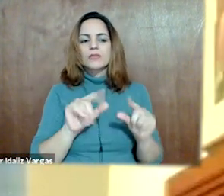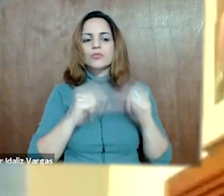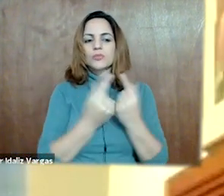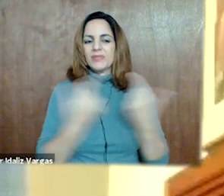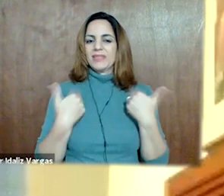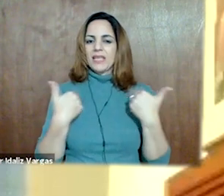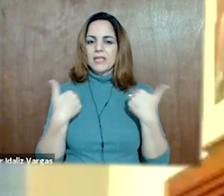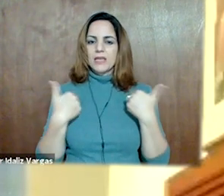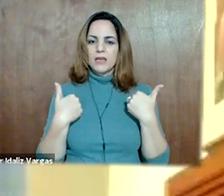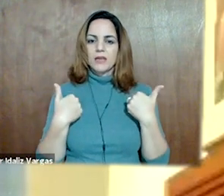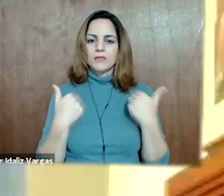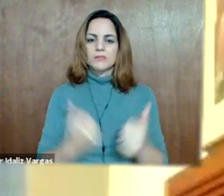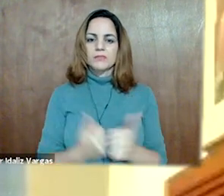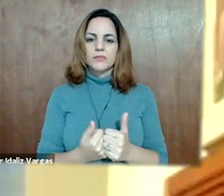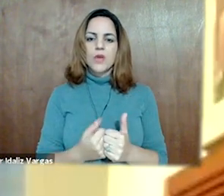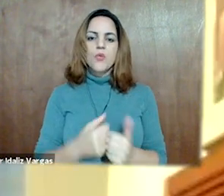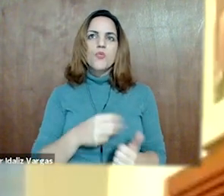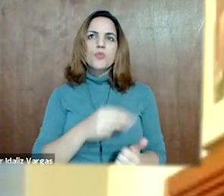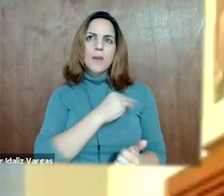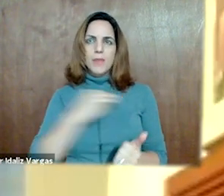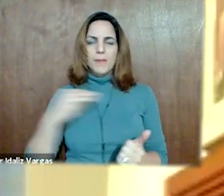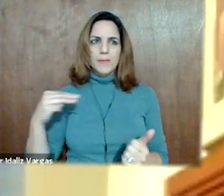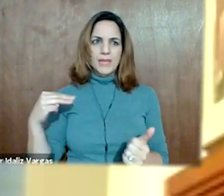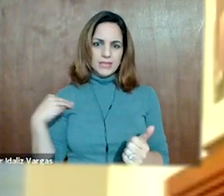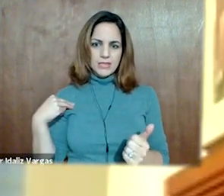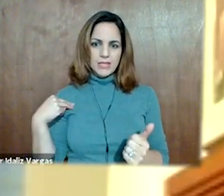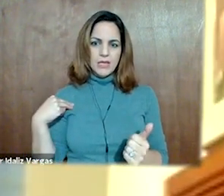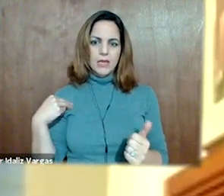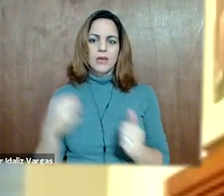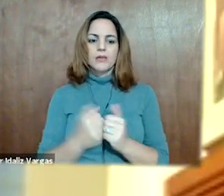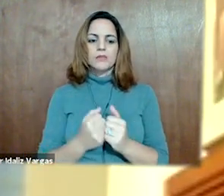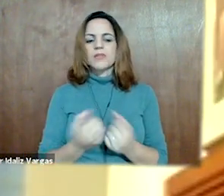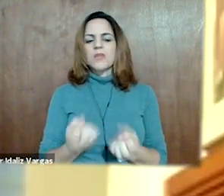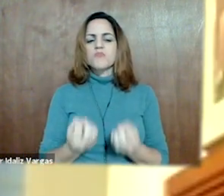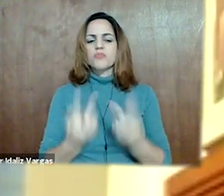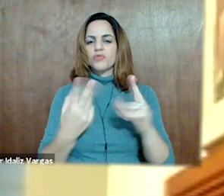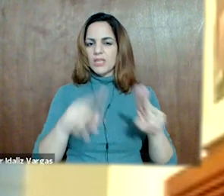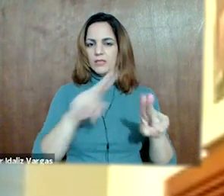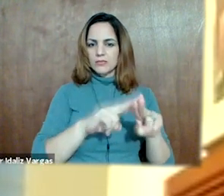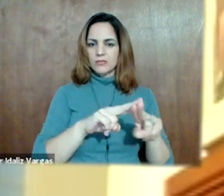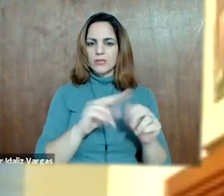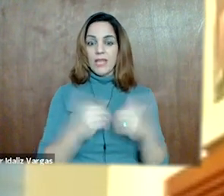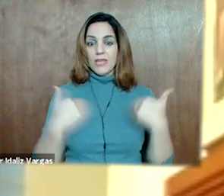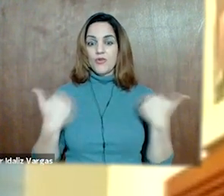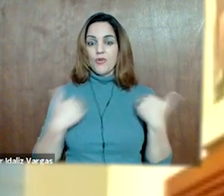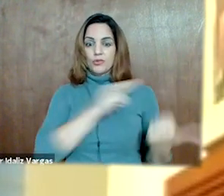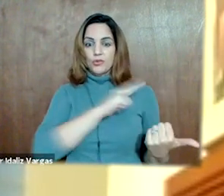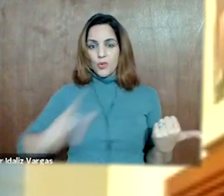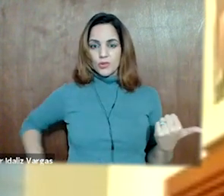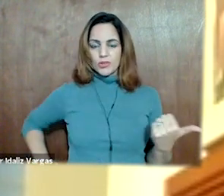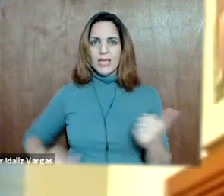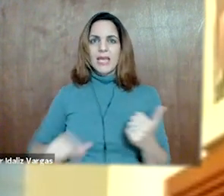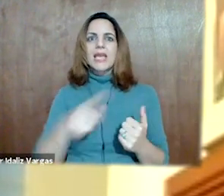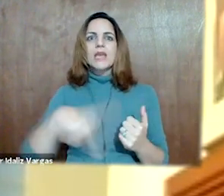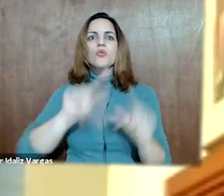multi-generational membership than the Young Lords, which was predominantly young people. I mean, we had young people